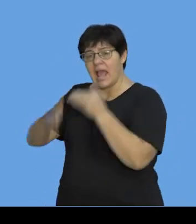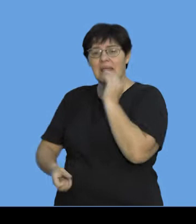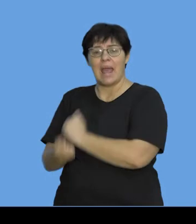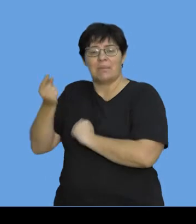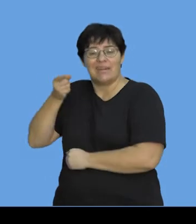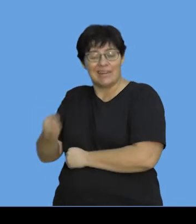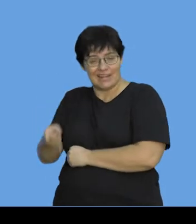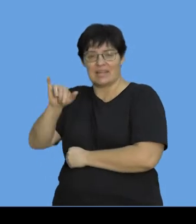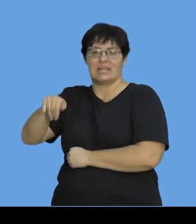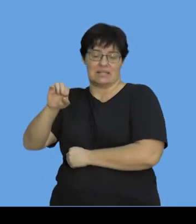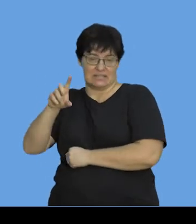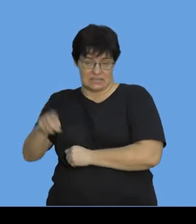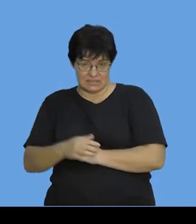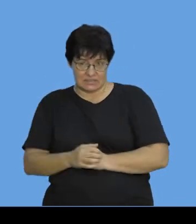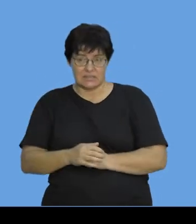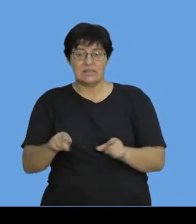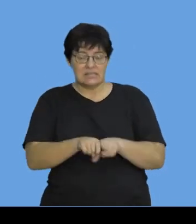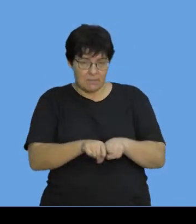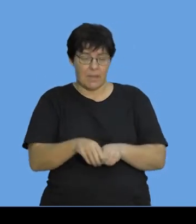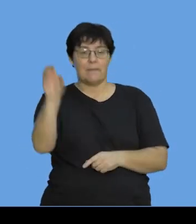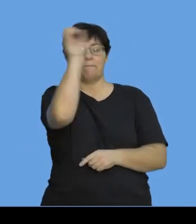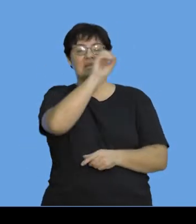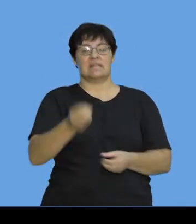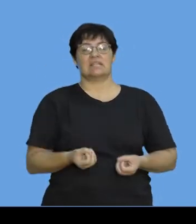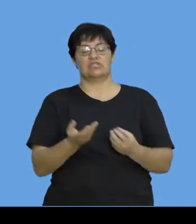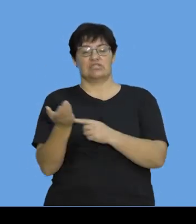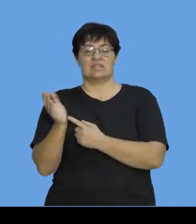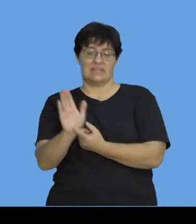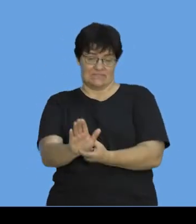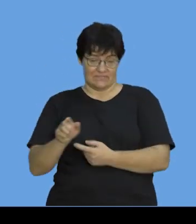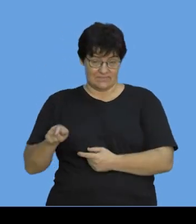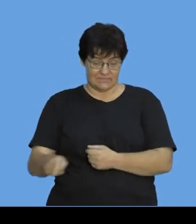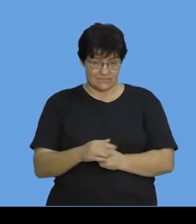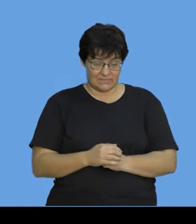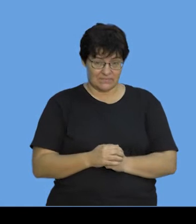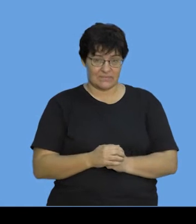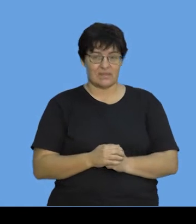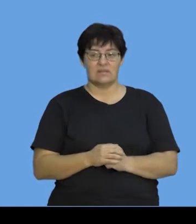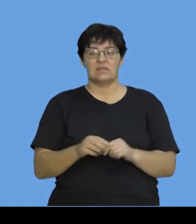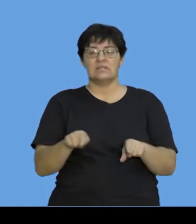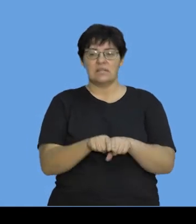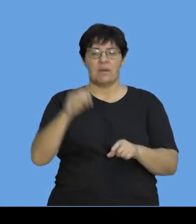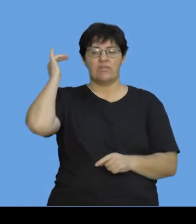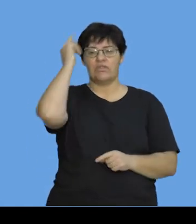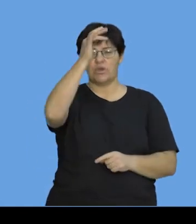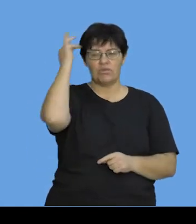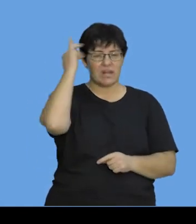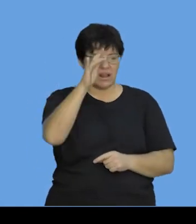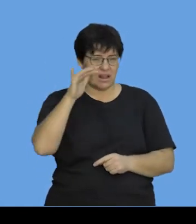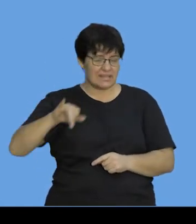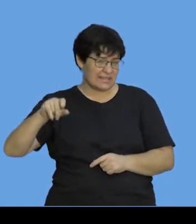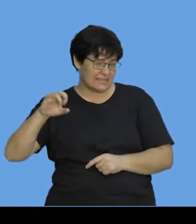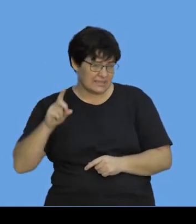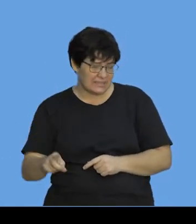also express that as a percentage in the form of a percentage yield. And then we'll talk about the theoretical, which has to do with what is